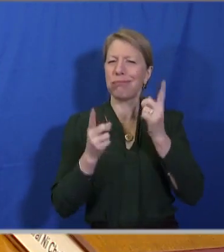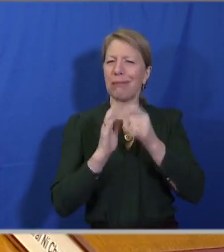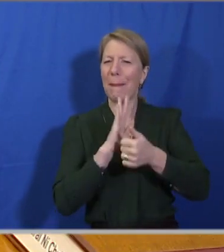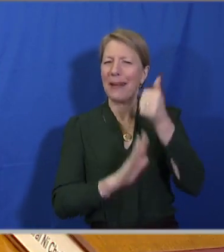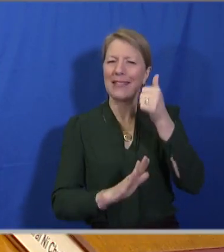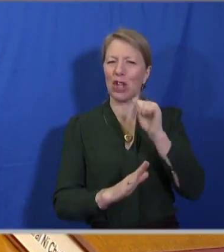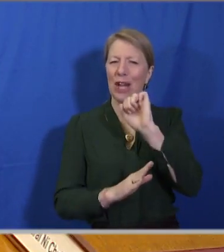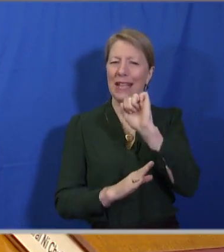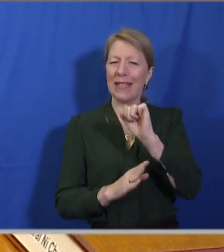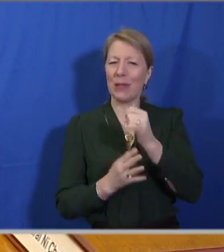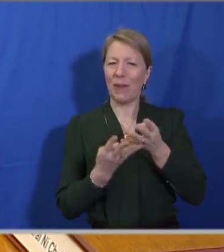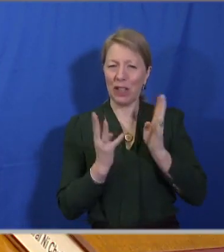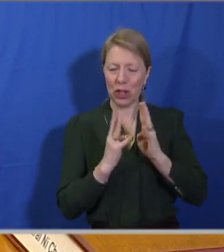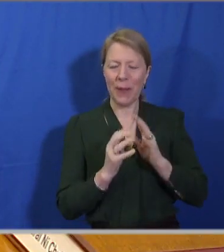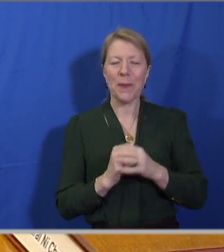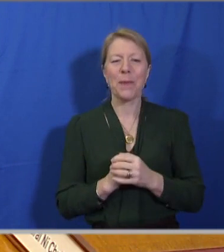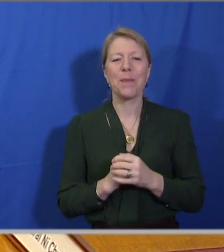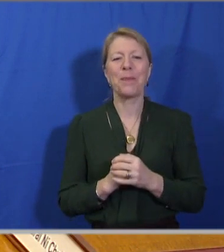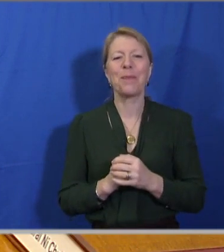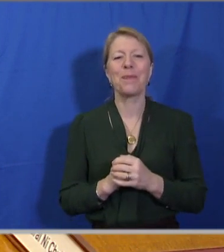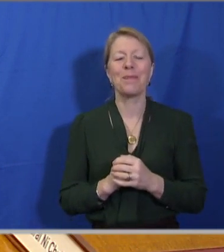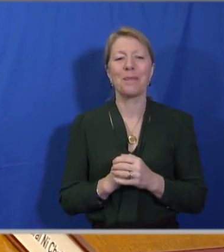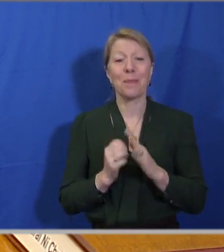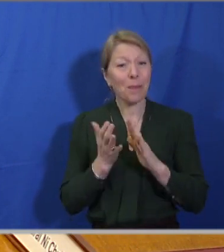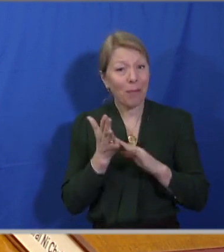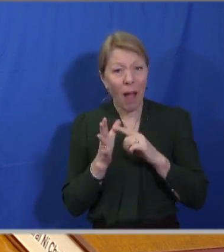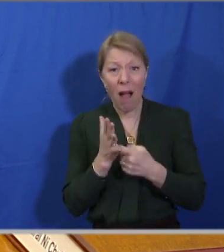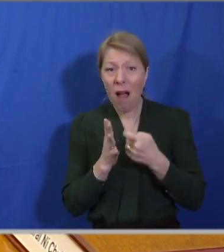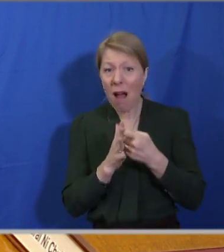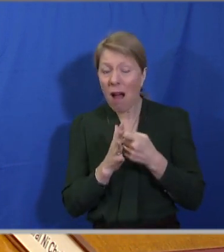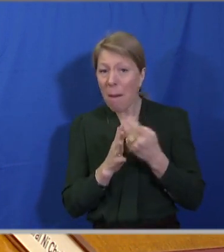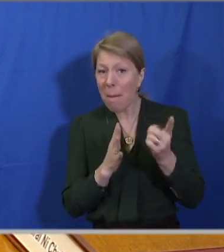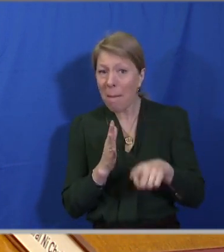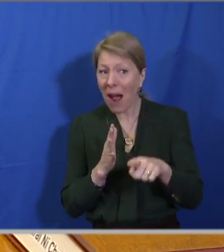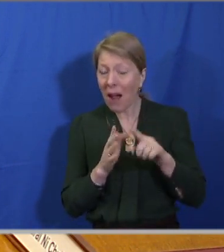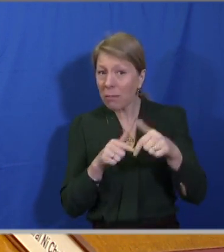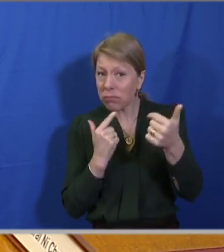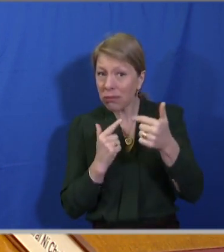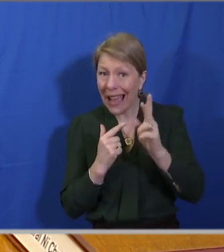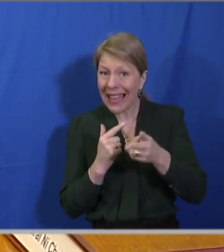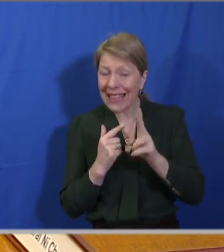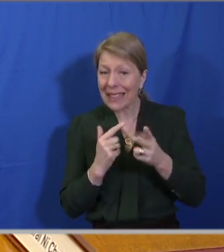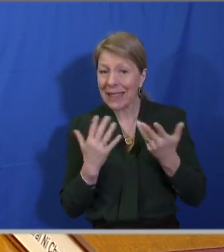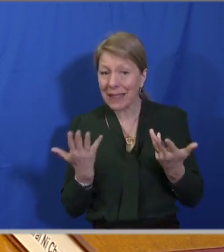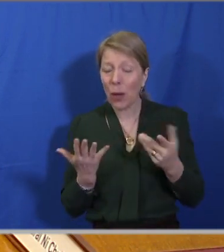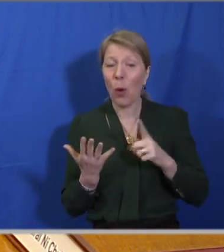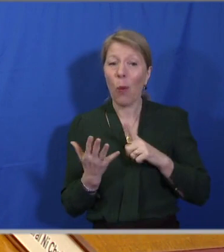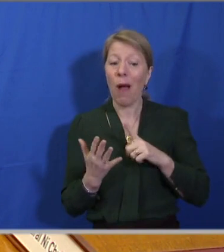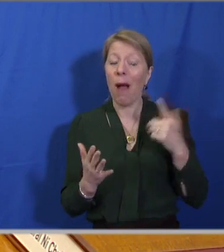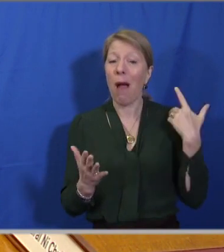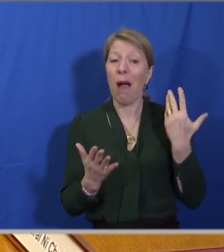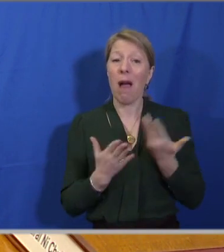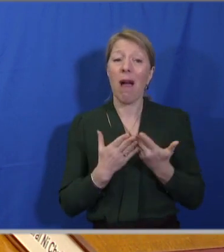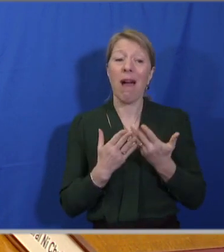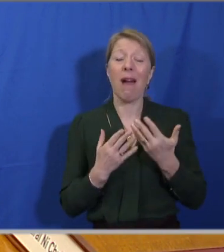officials. I'm not sure if Mark is back on, and I appreciate that everything that's been said up until now is